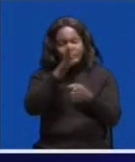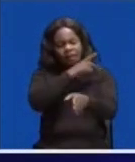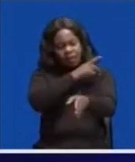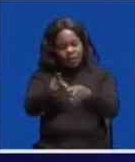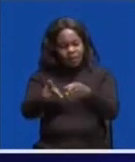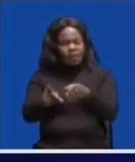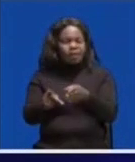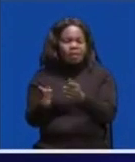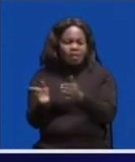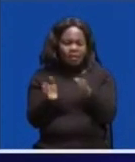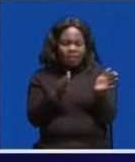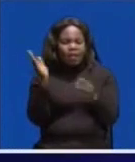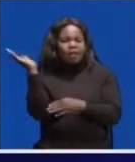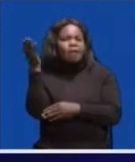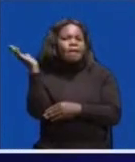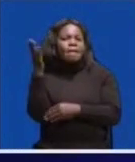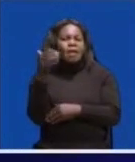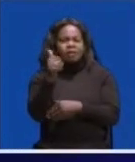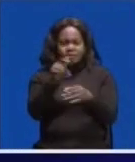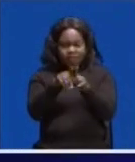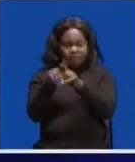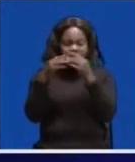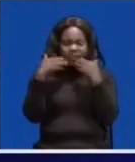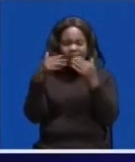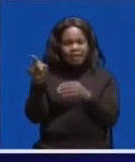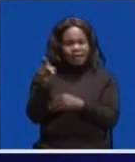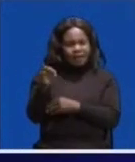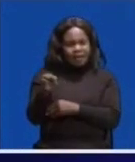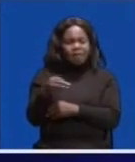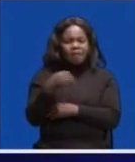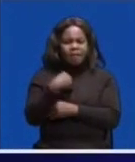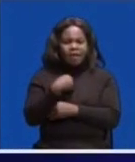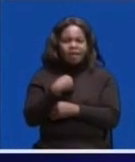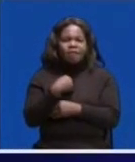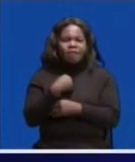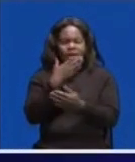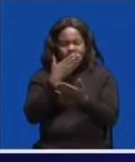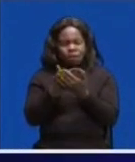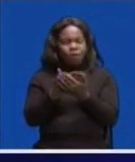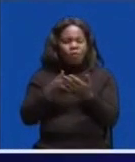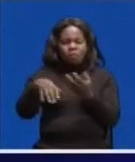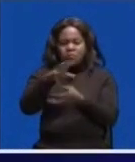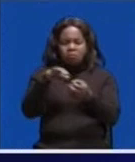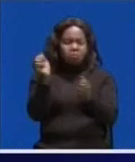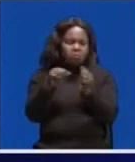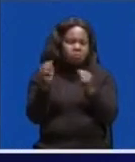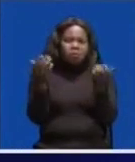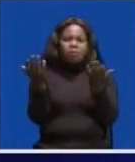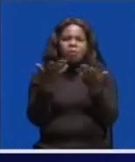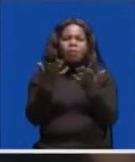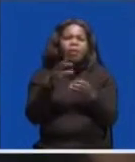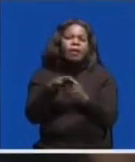professional throughout the campaigns. He also thanked the PF for running a violent-free election. I